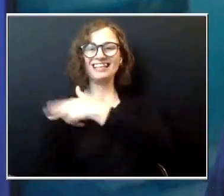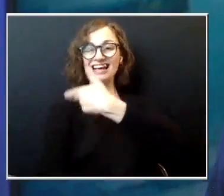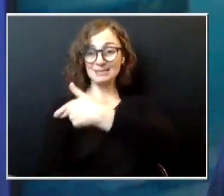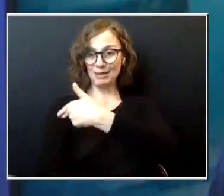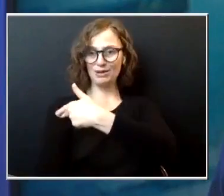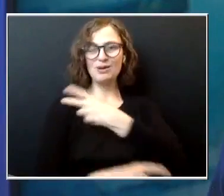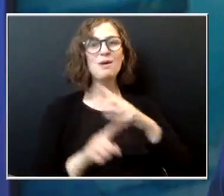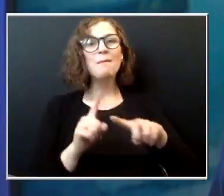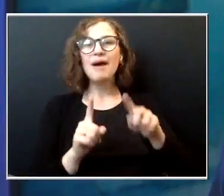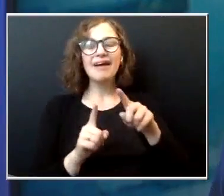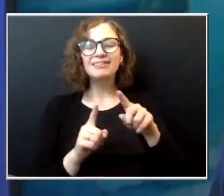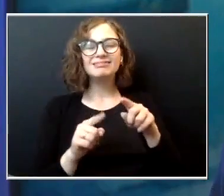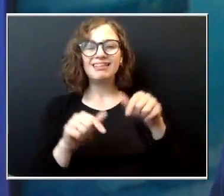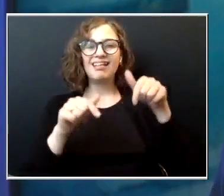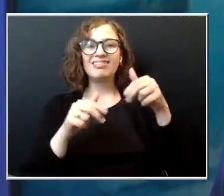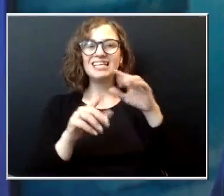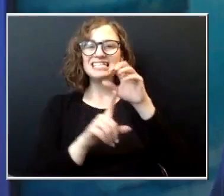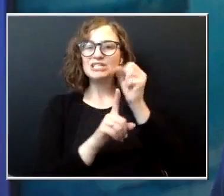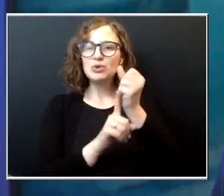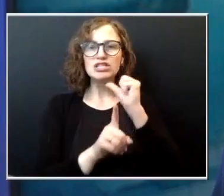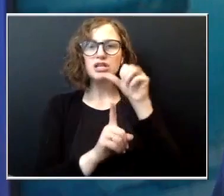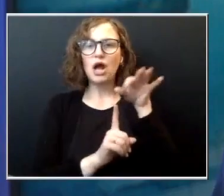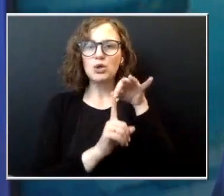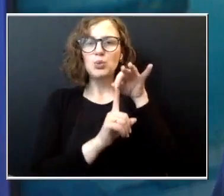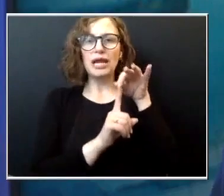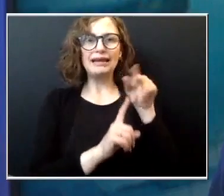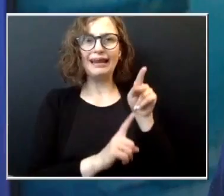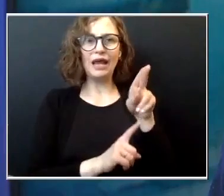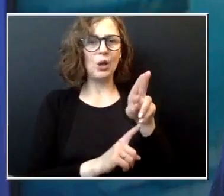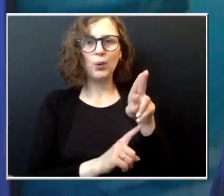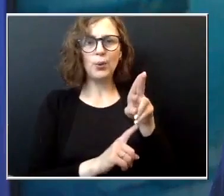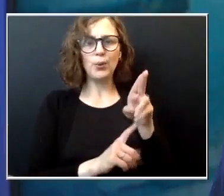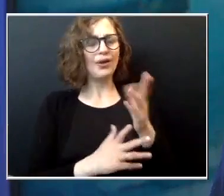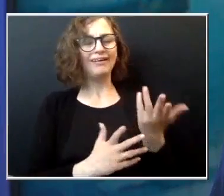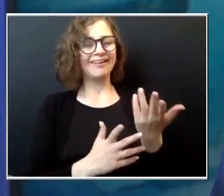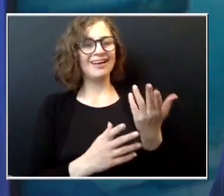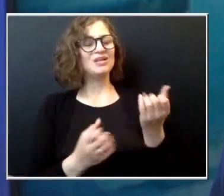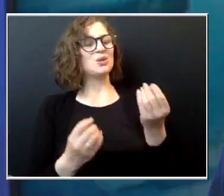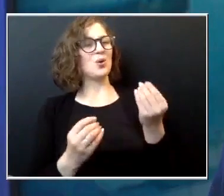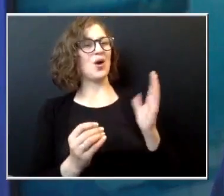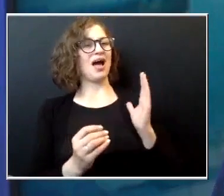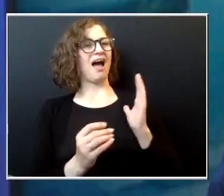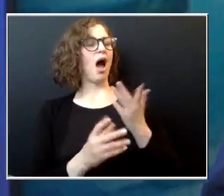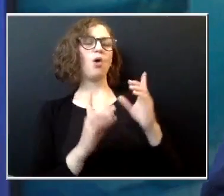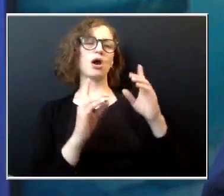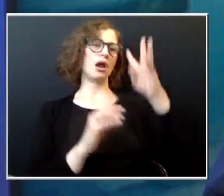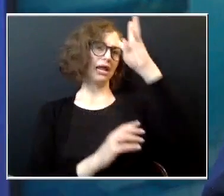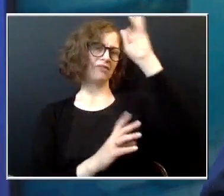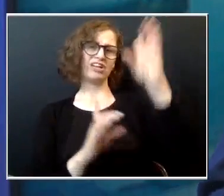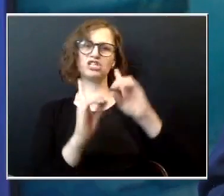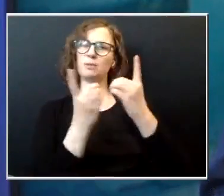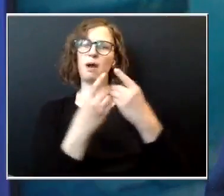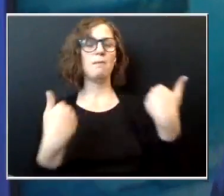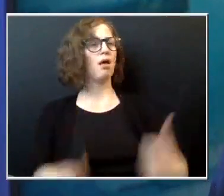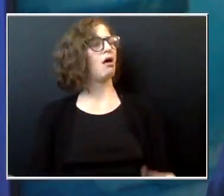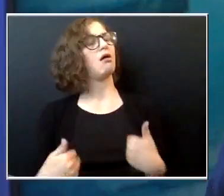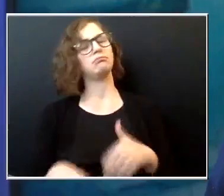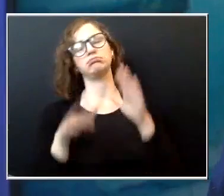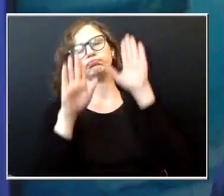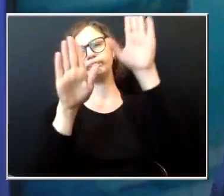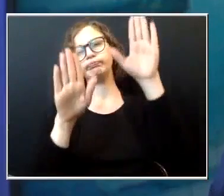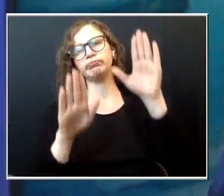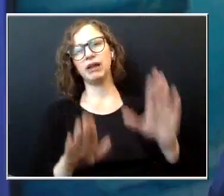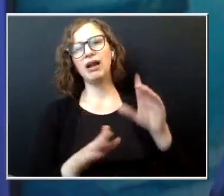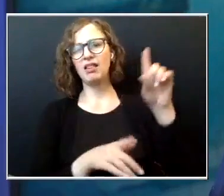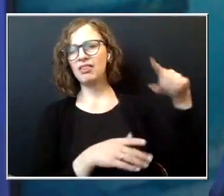innovations department has been wonderful to me. John Rochelle's been wonderful. They have helped me learn about innovation and to truly understand